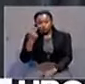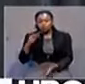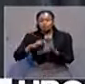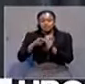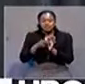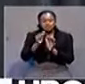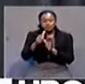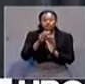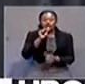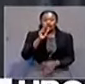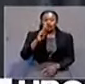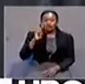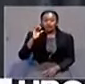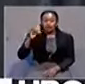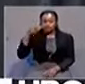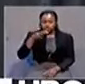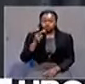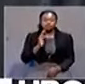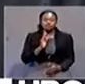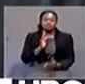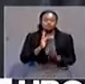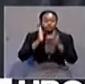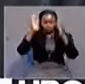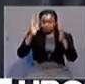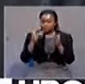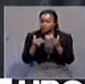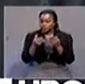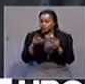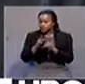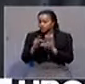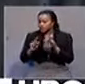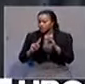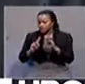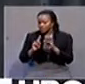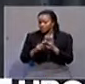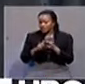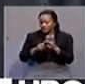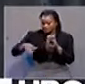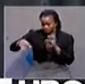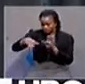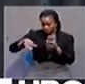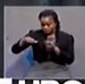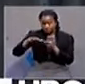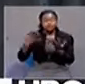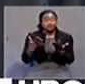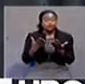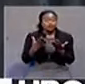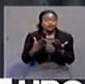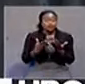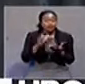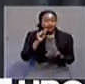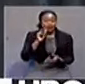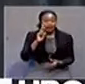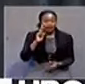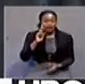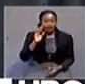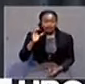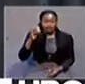virtue of that office. The third one is the Metropolitan Archbishop. According to the Canon